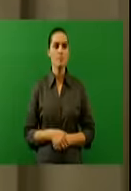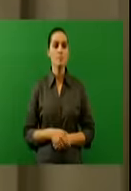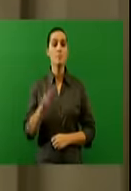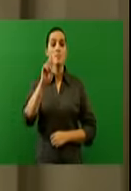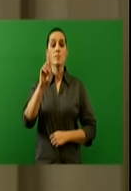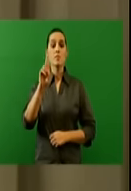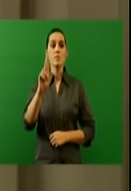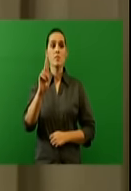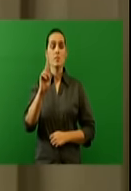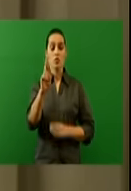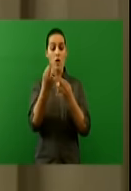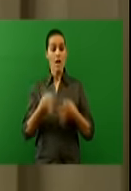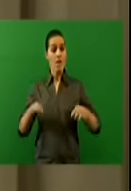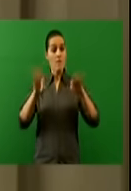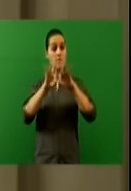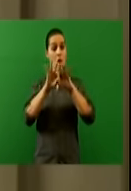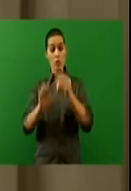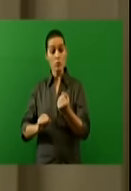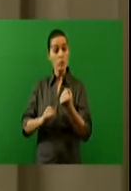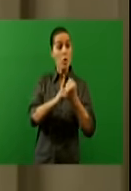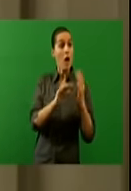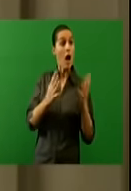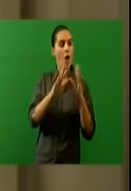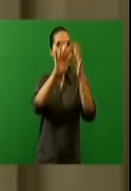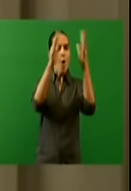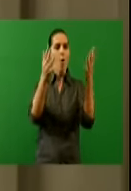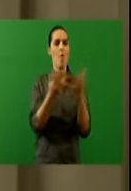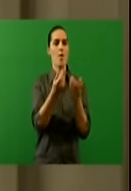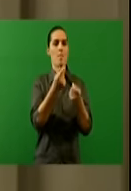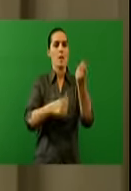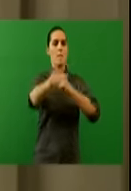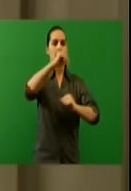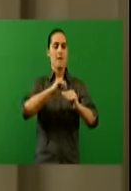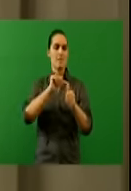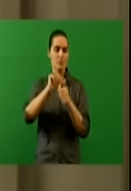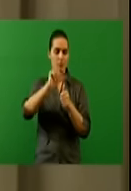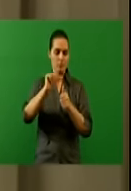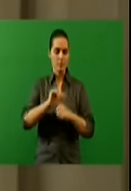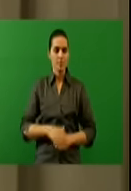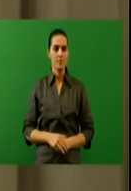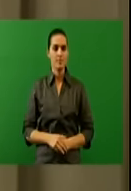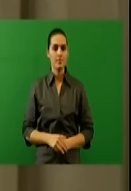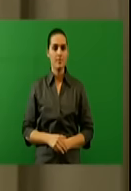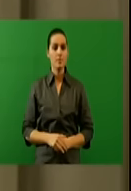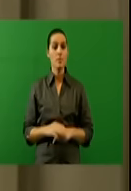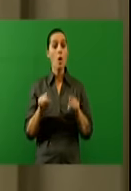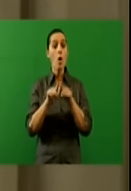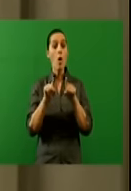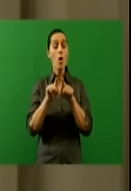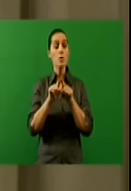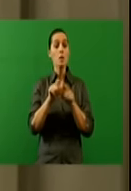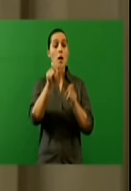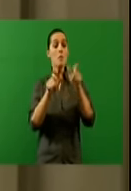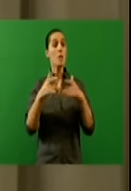the global search for yield. There was a sharp increase in non-resident inflows to the domestic bond and